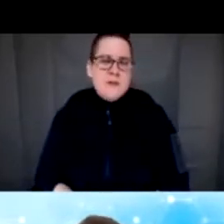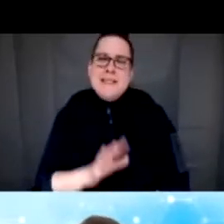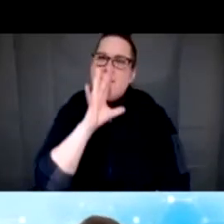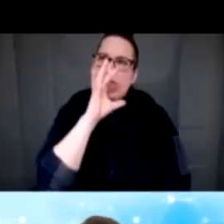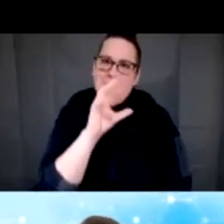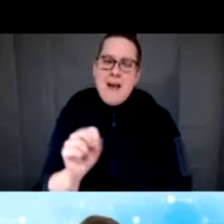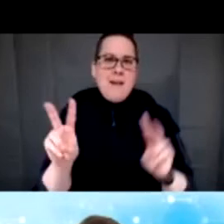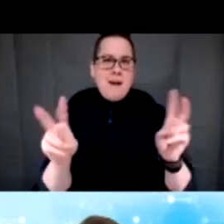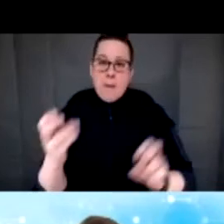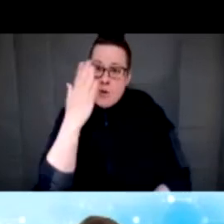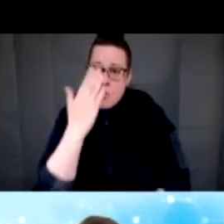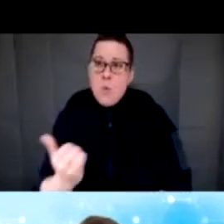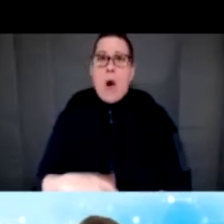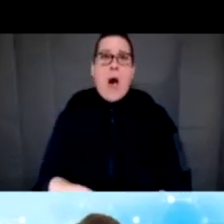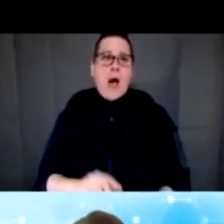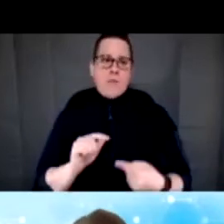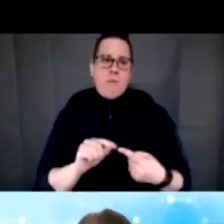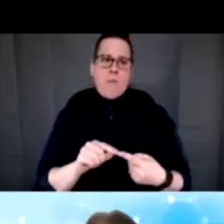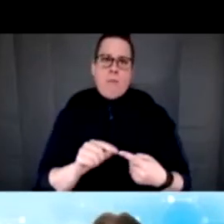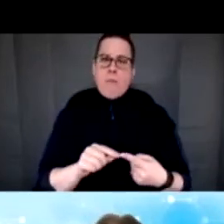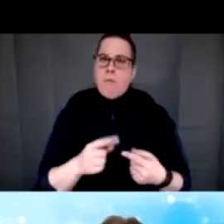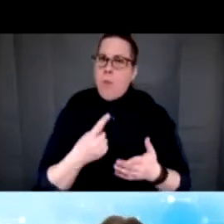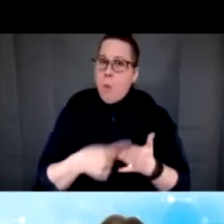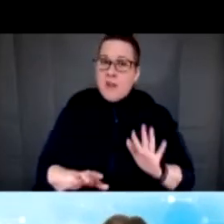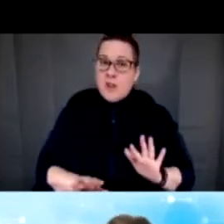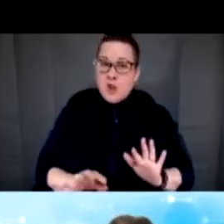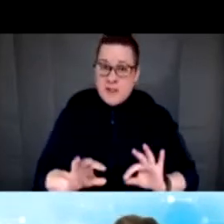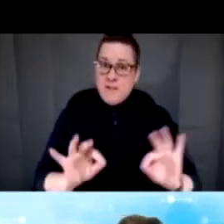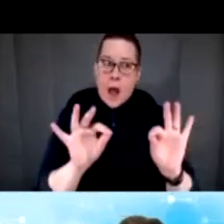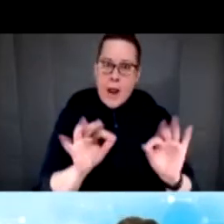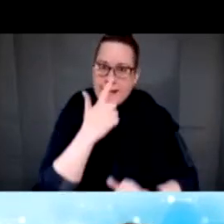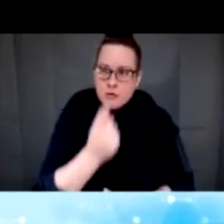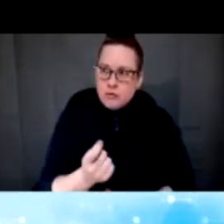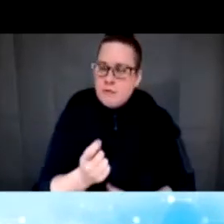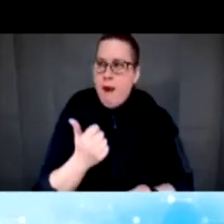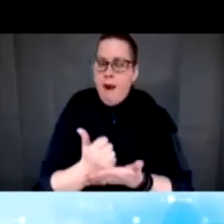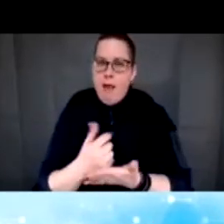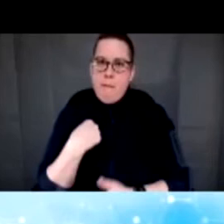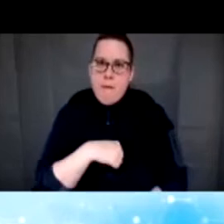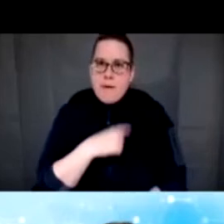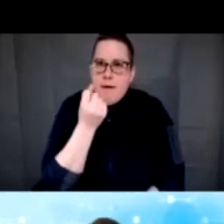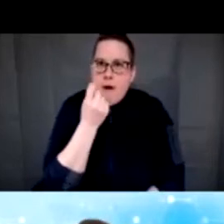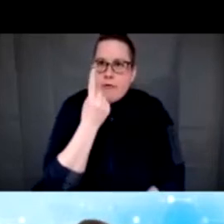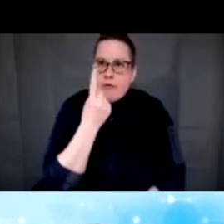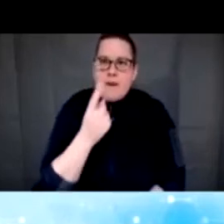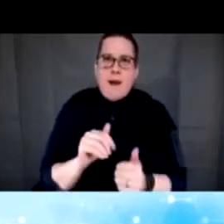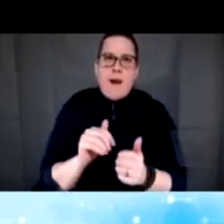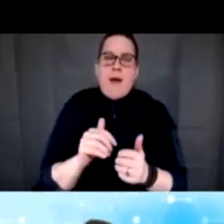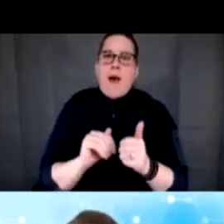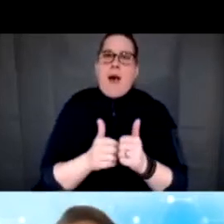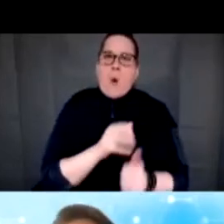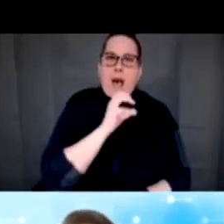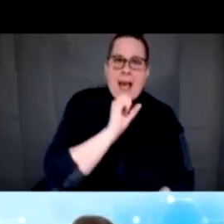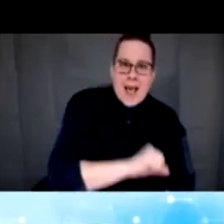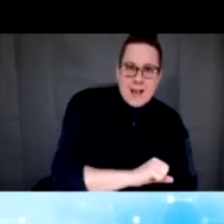the nature of the findings that she has and how she can help us understand the relationships between